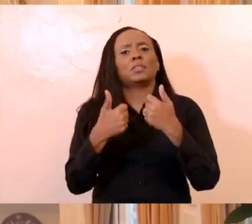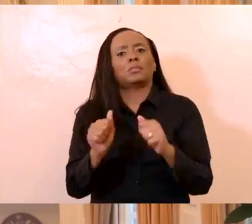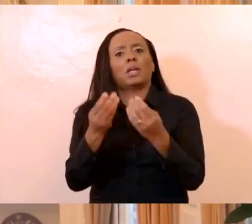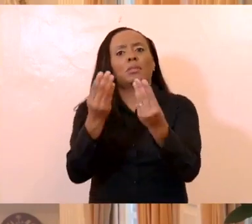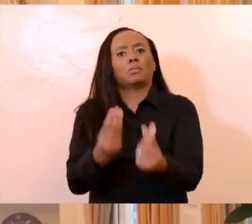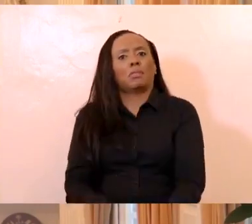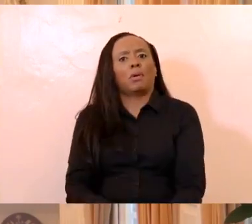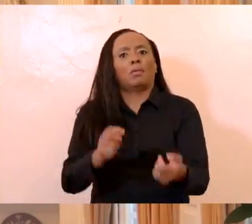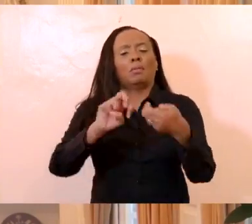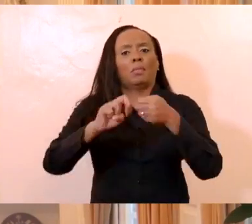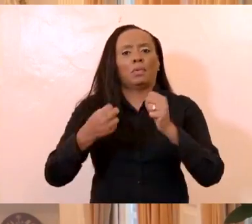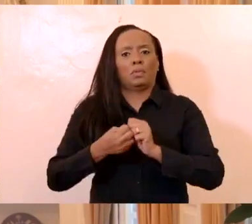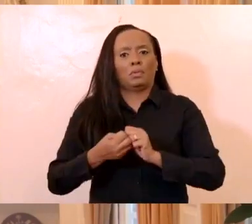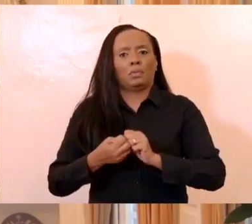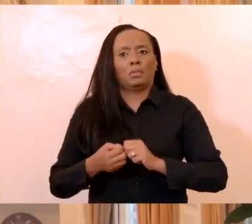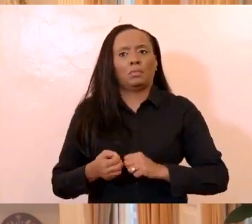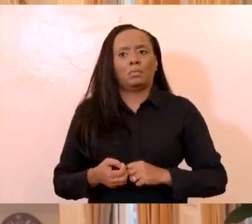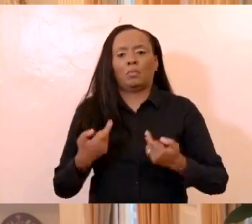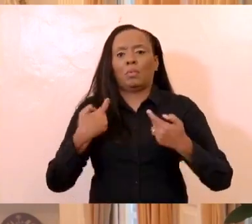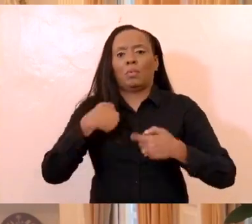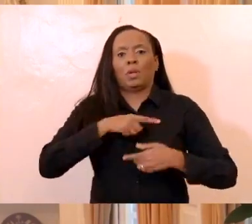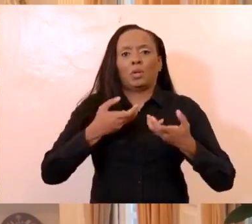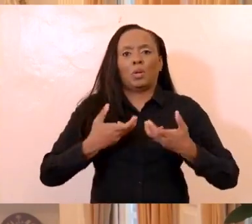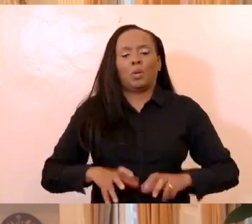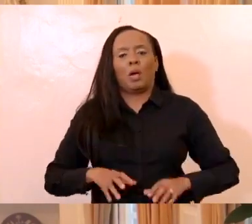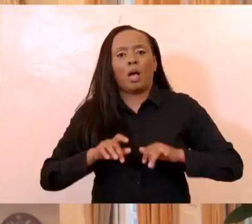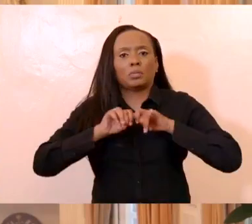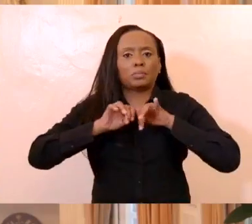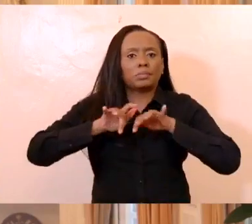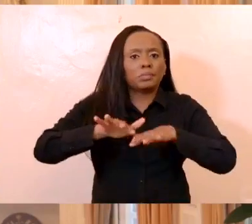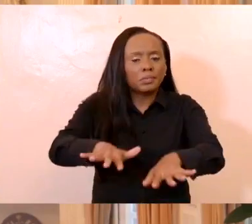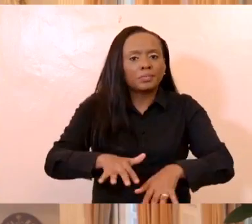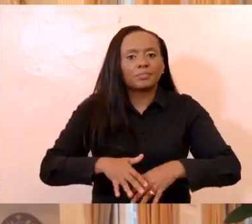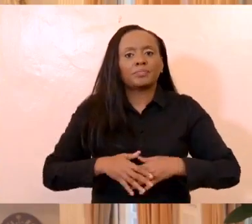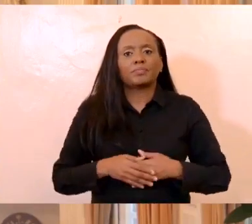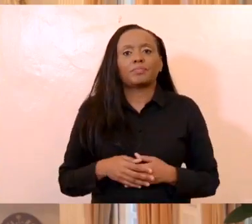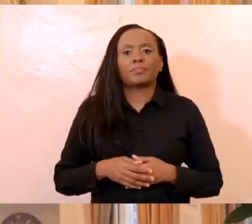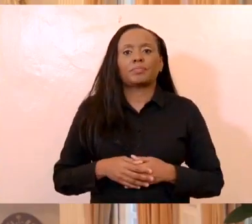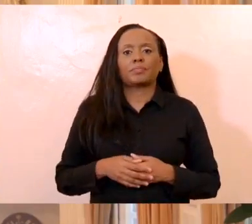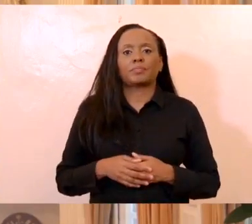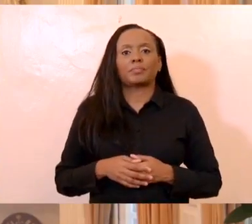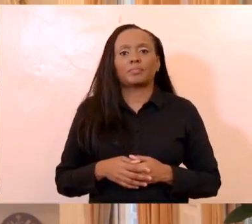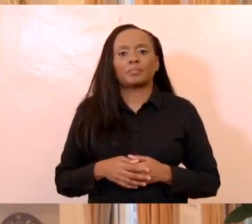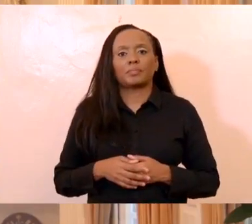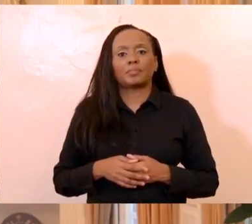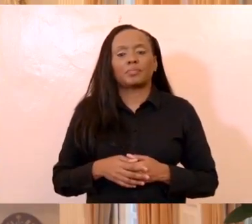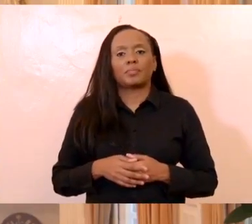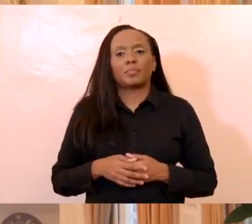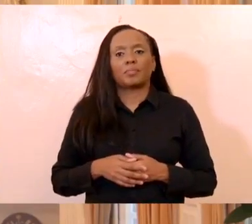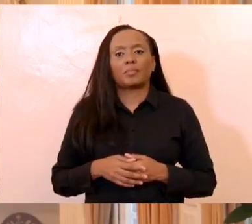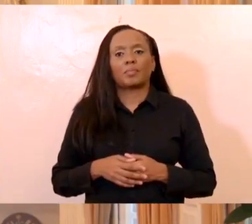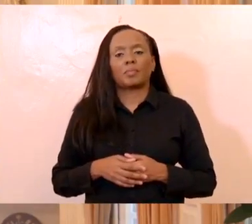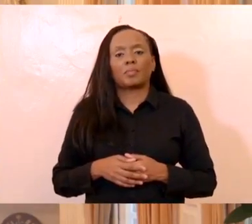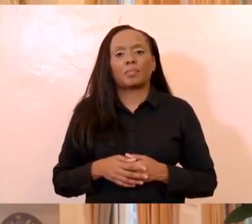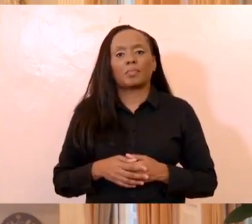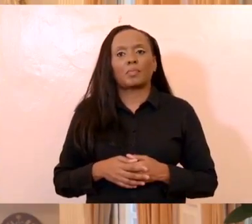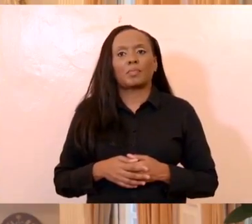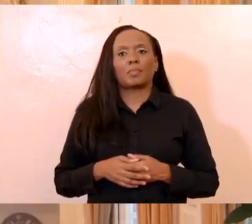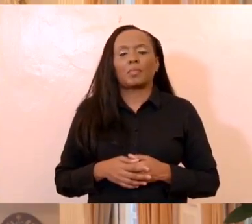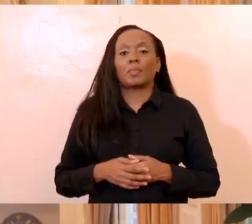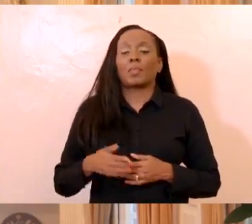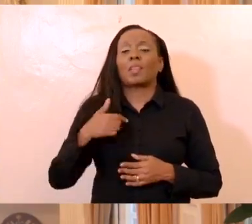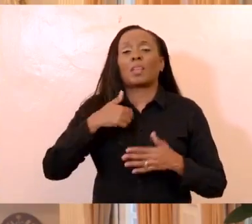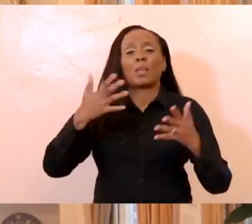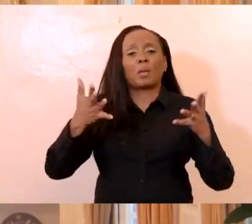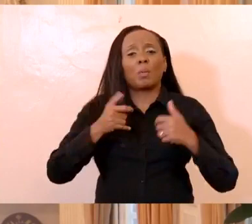issues and to stop the spread. At the end of the day, I maintain that it is up to each and every